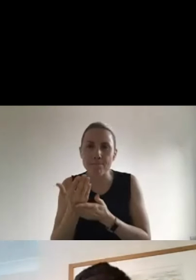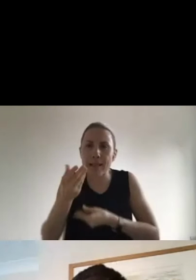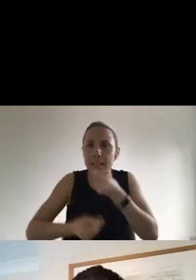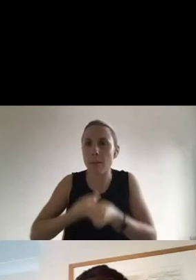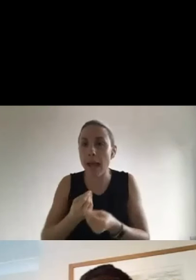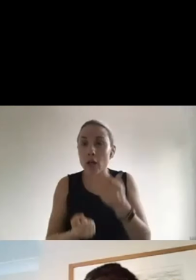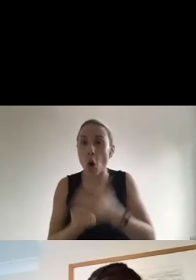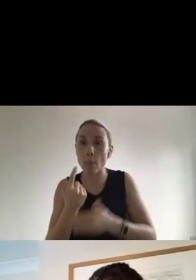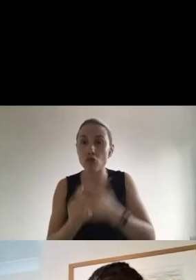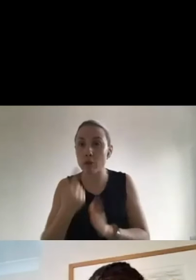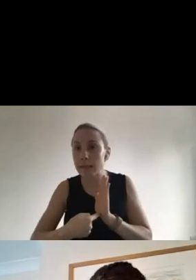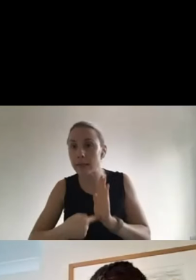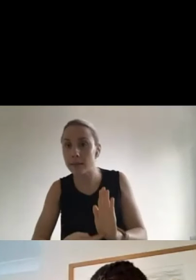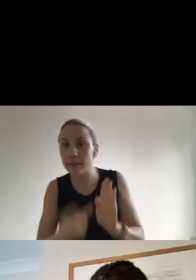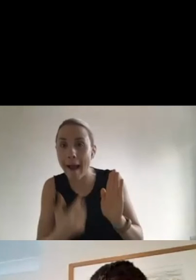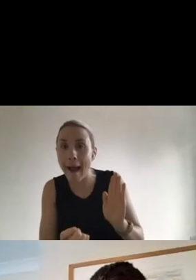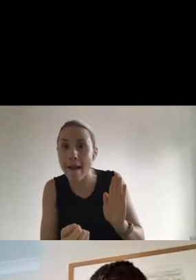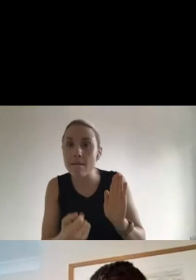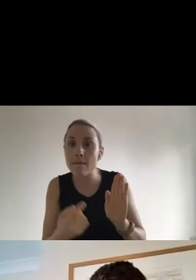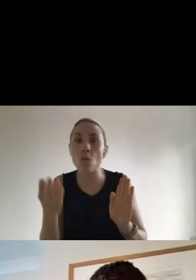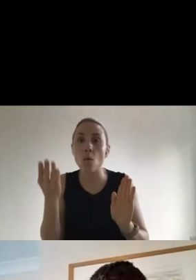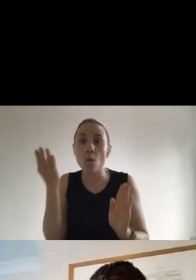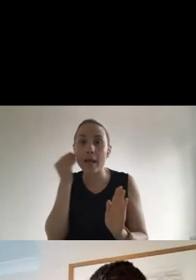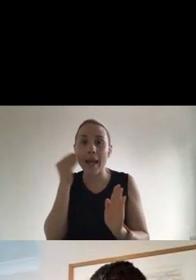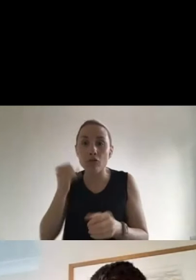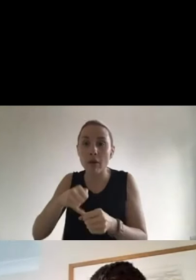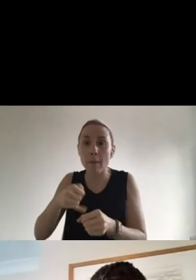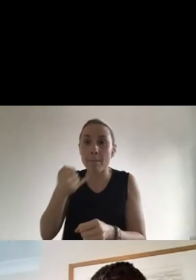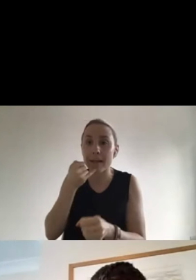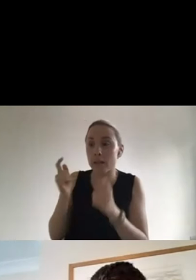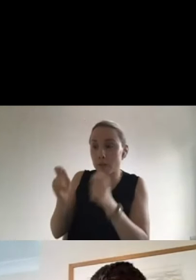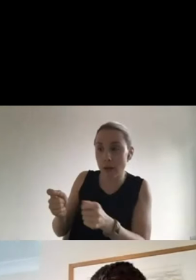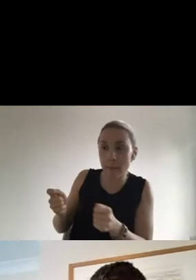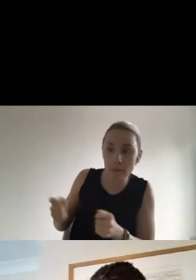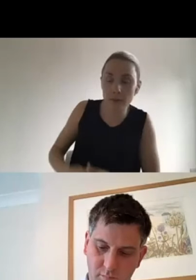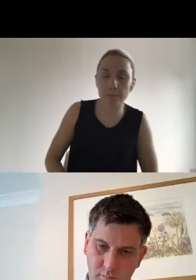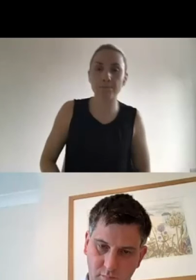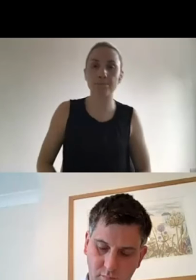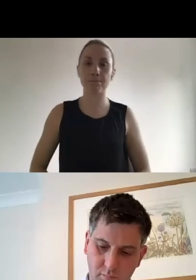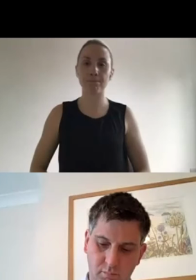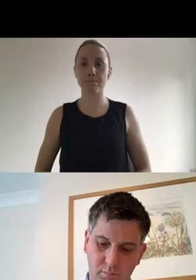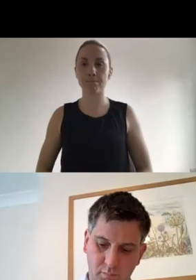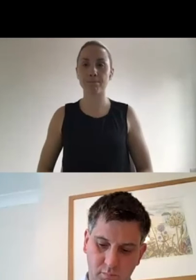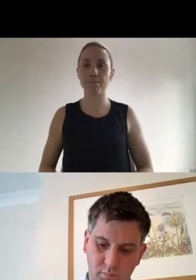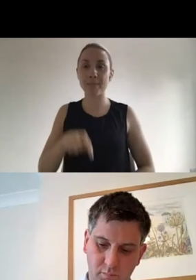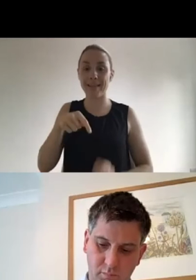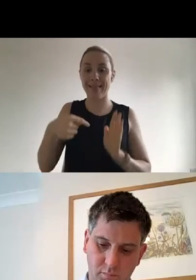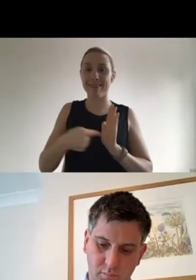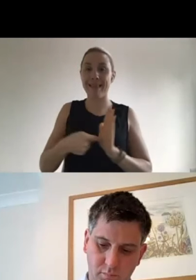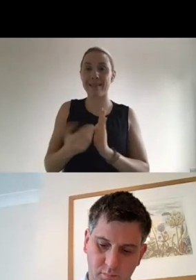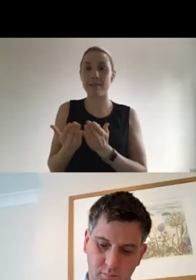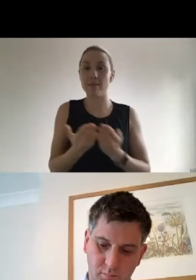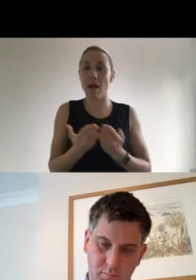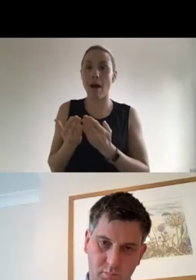that precision hearing medicine may offer. The aim of this particular study is to develop a